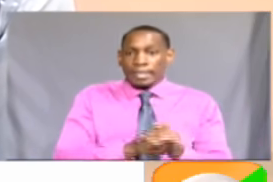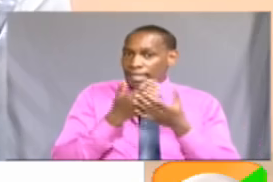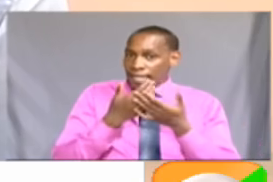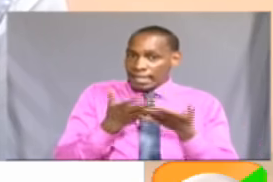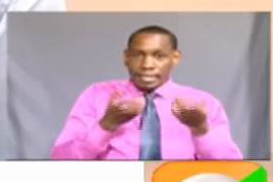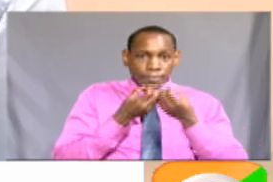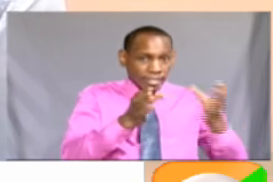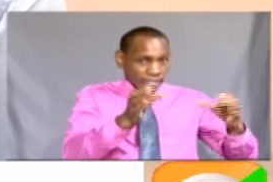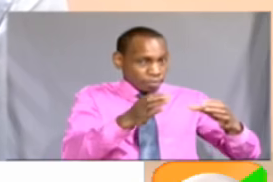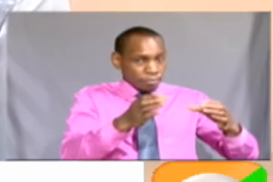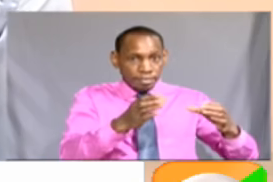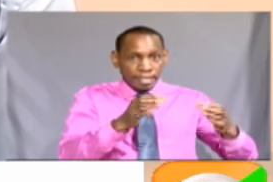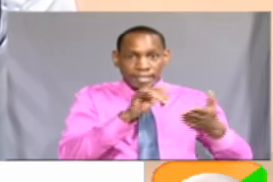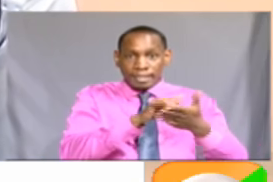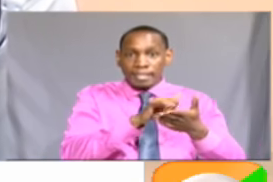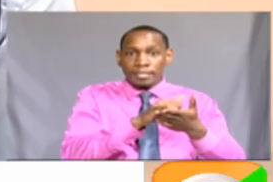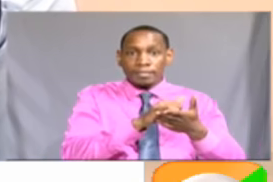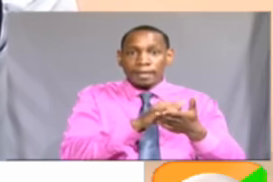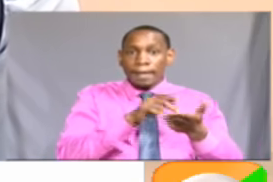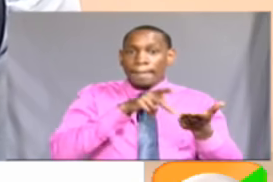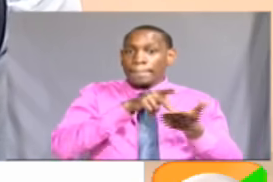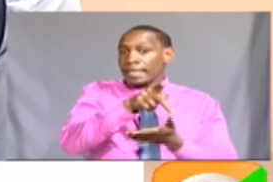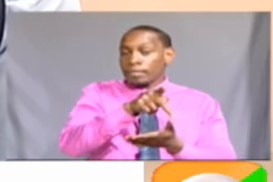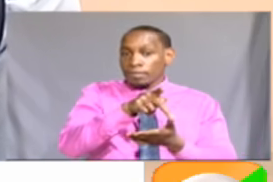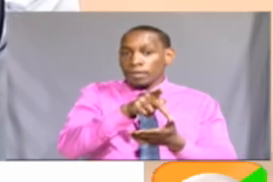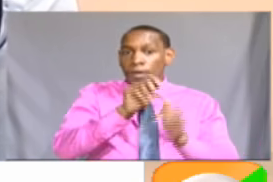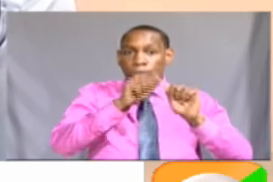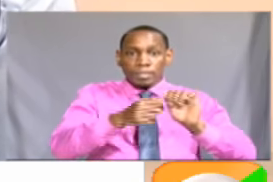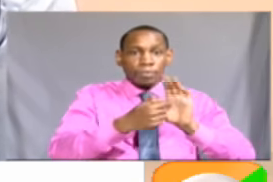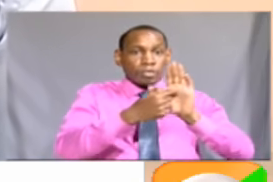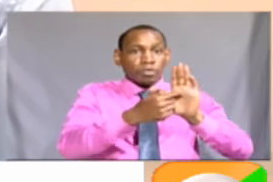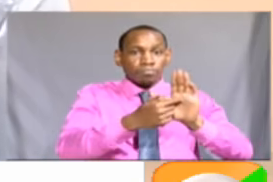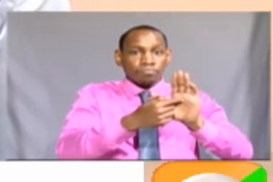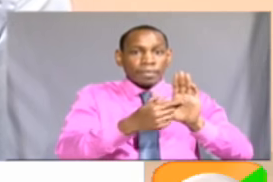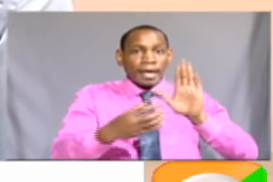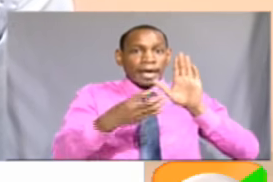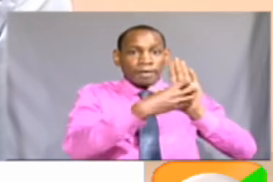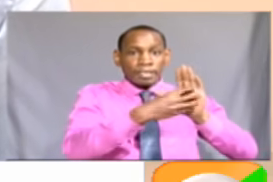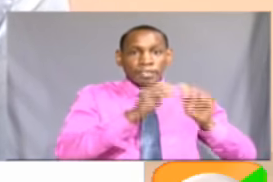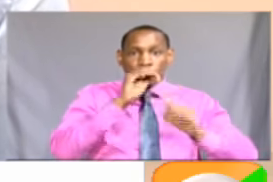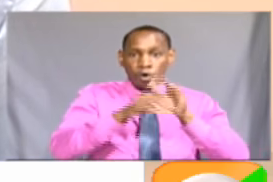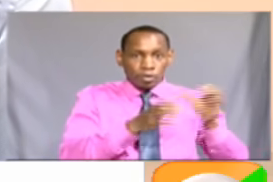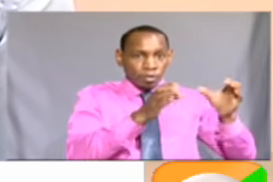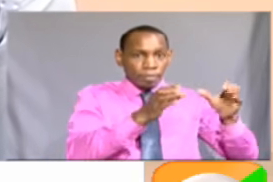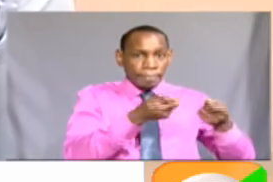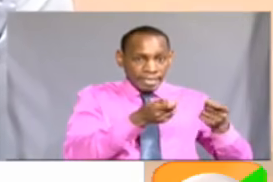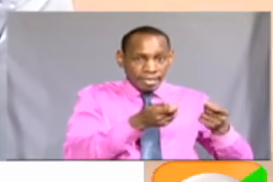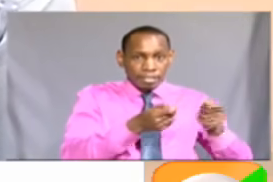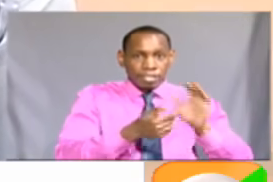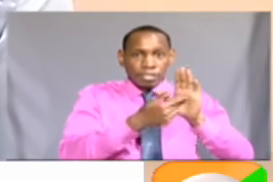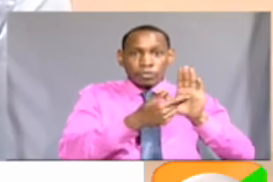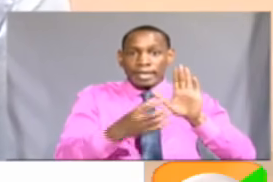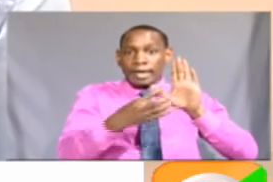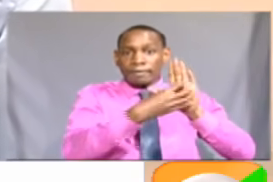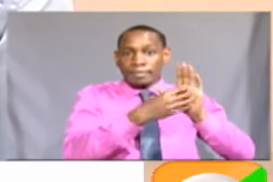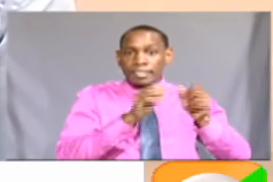any broadcaster that is being paid for running ads. We are all running those ads,